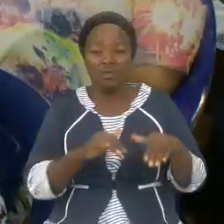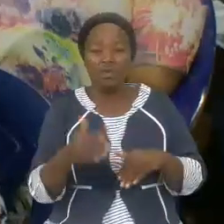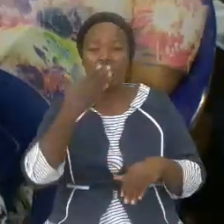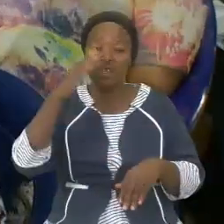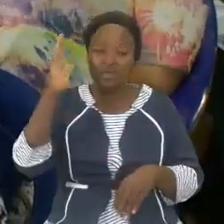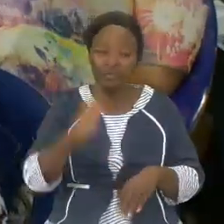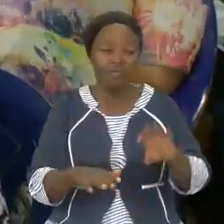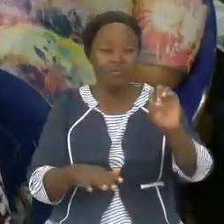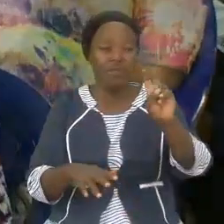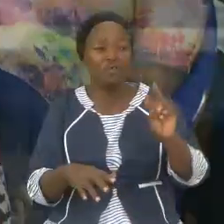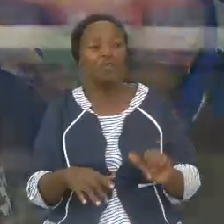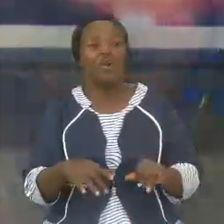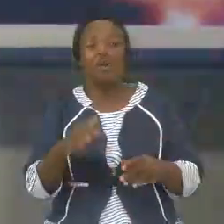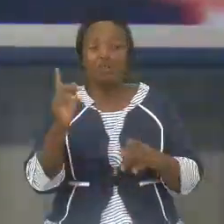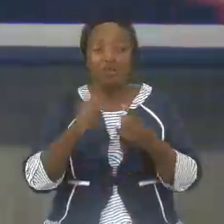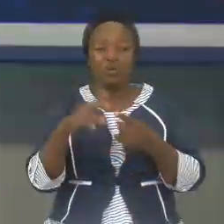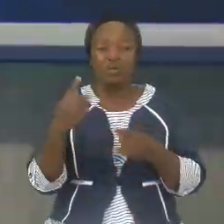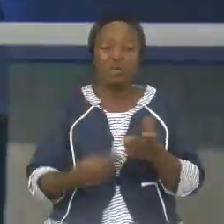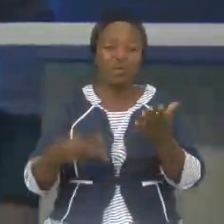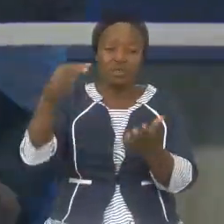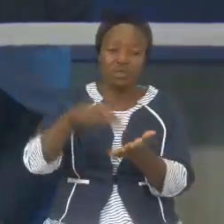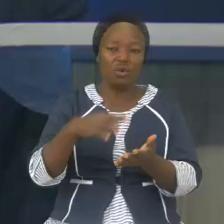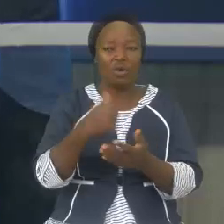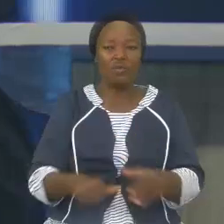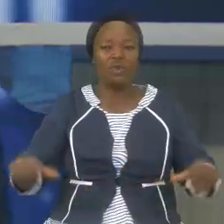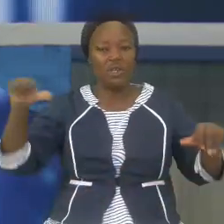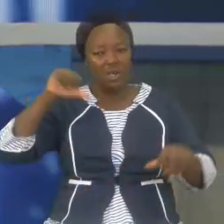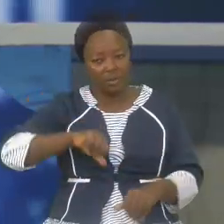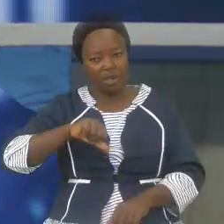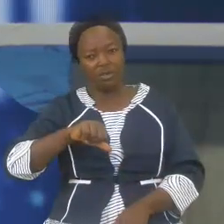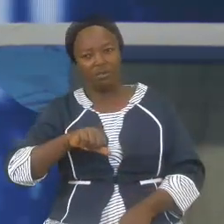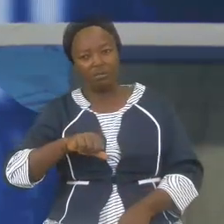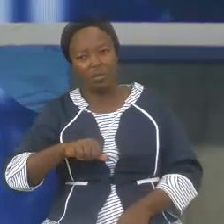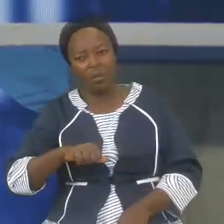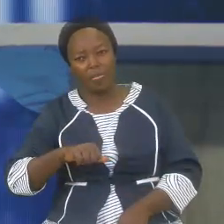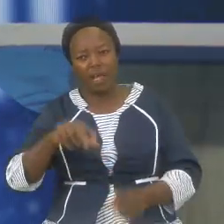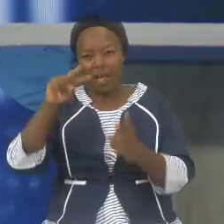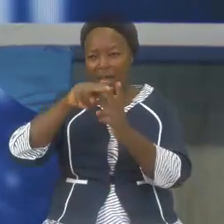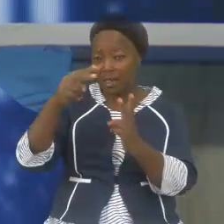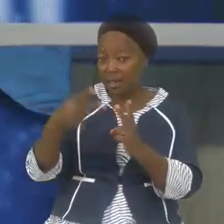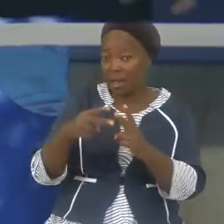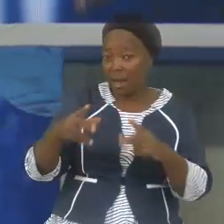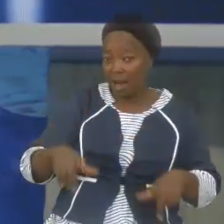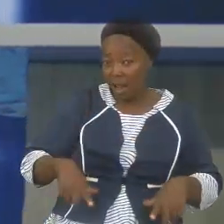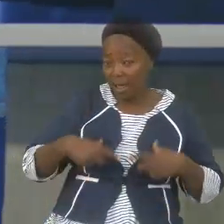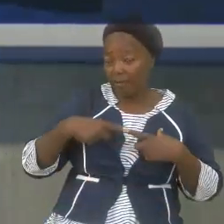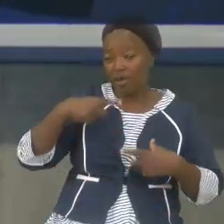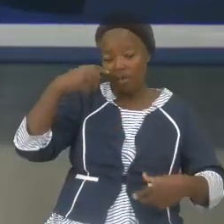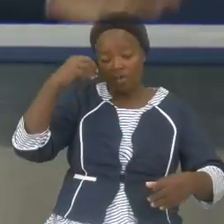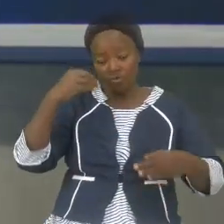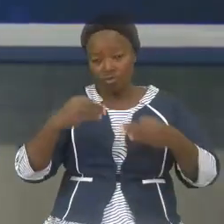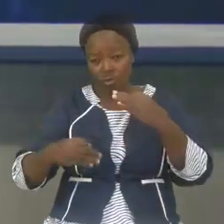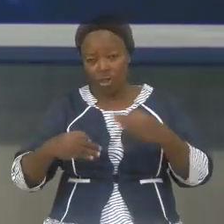evil unto the resurrection of damnation. Either life justification, or on the